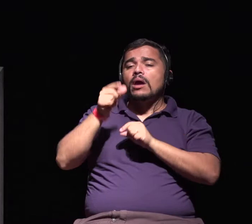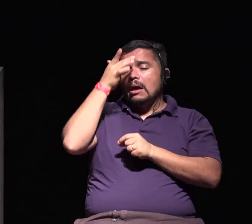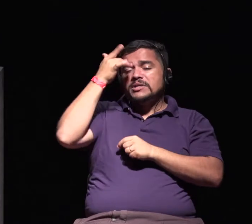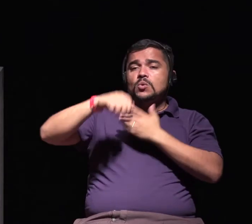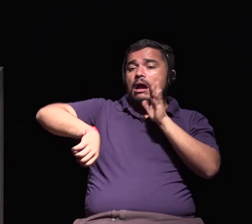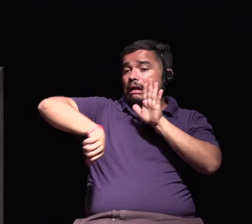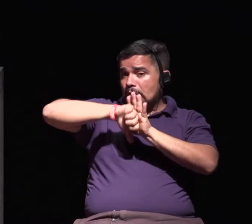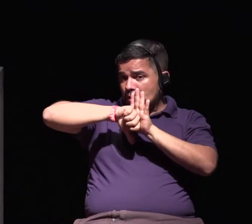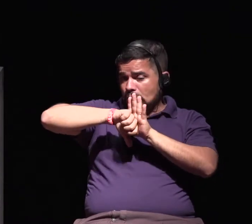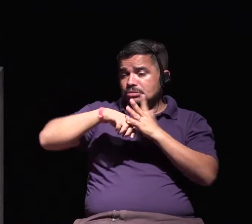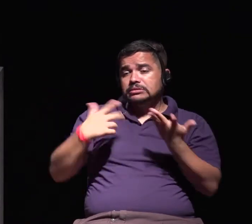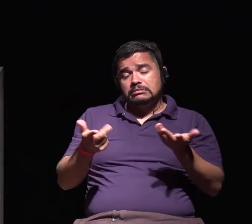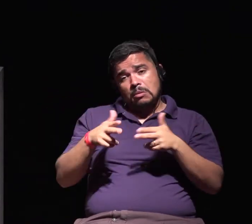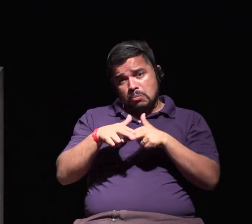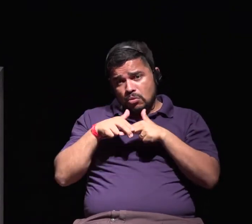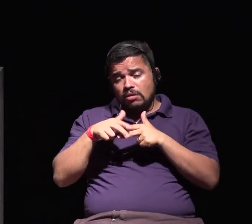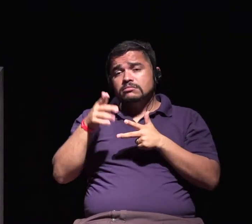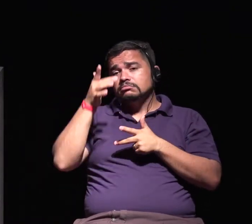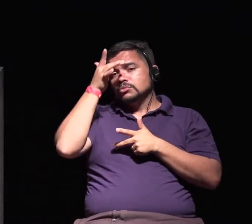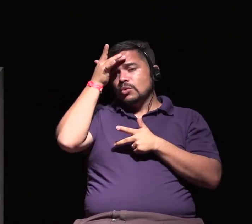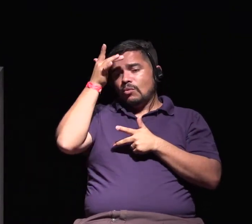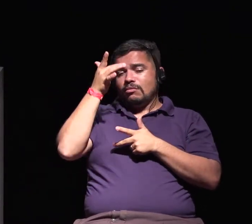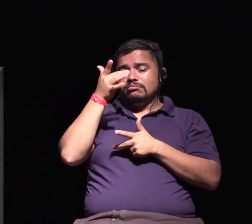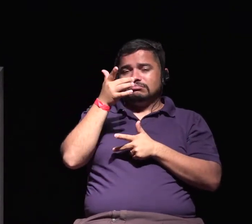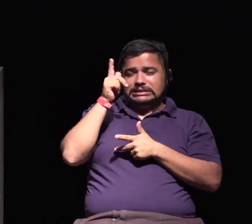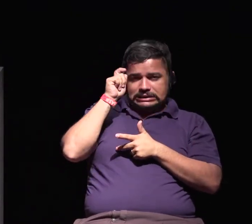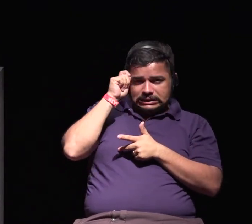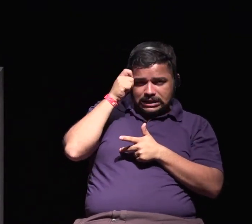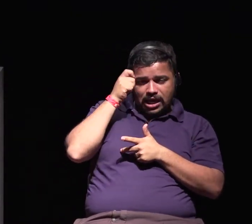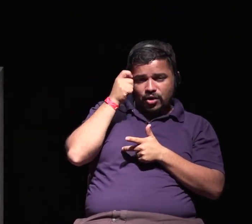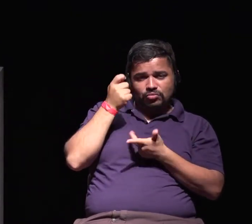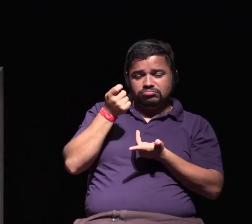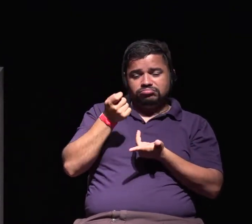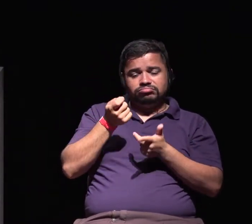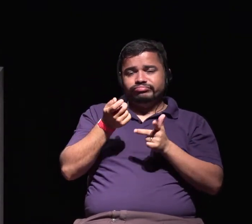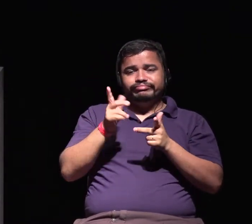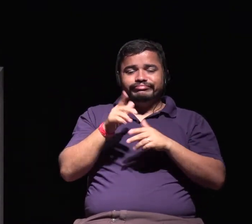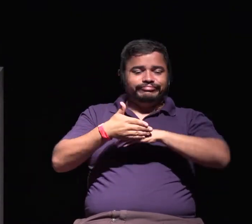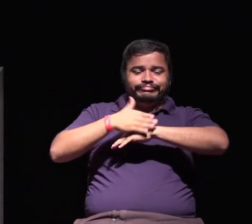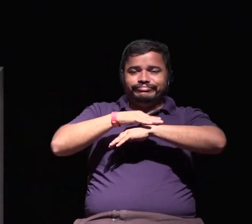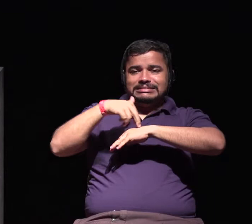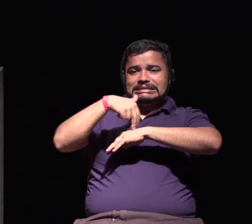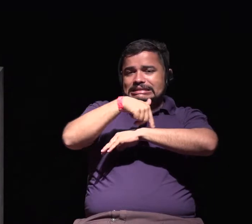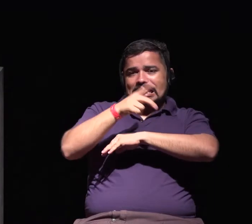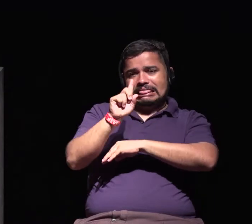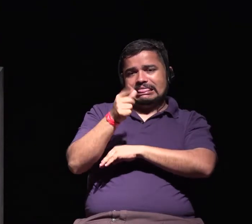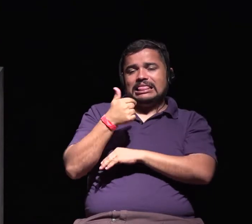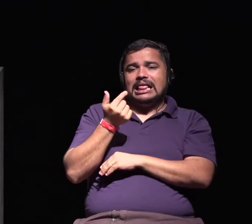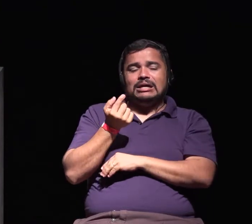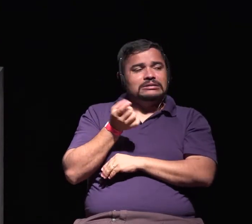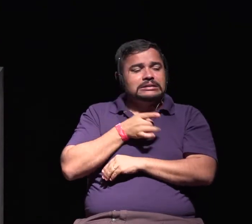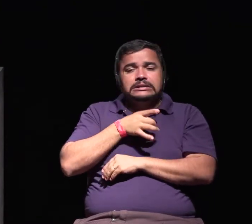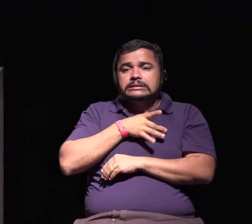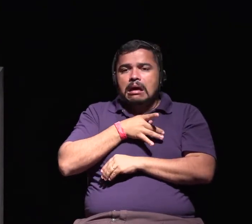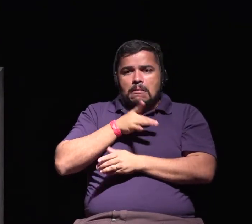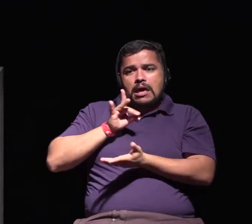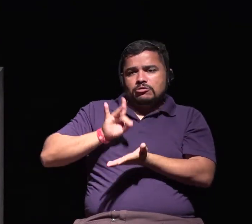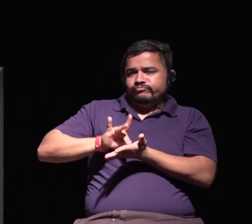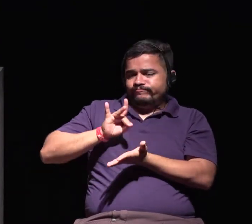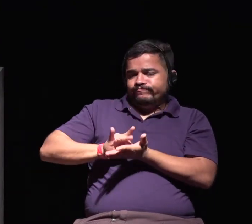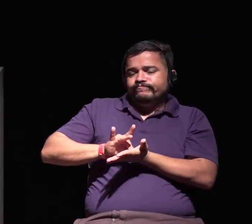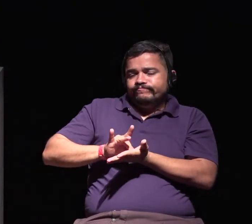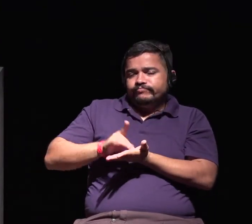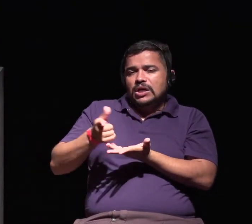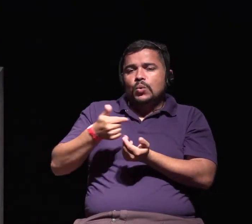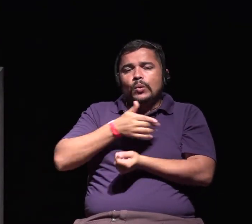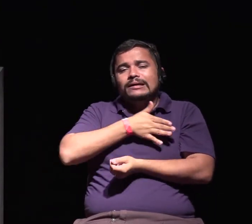exercising. And of course, there is a legitimate fear and reason to be worried about the prejudice of white neighbors,